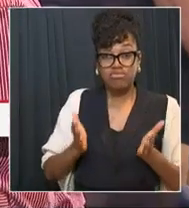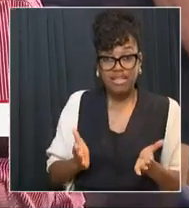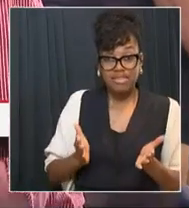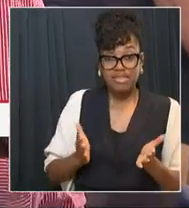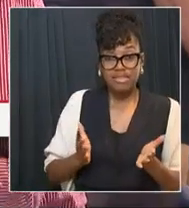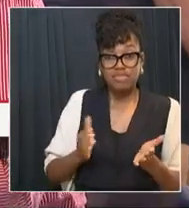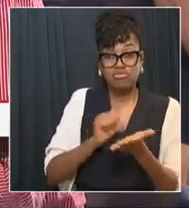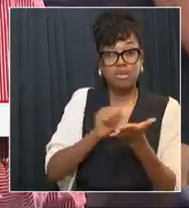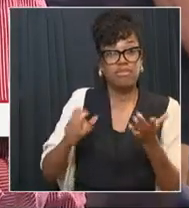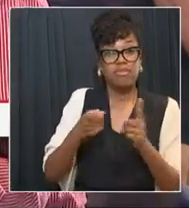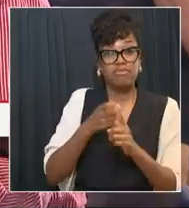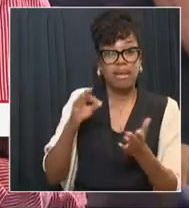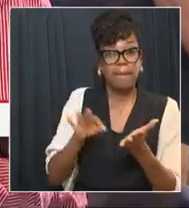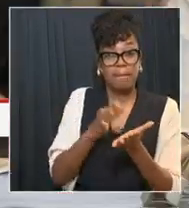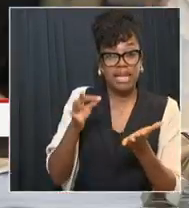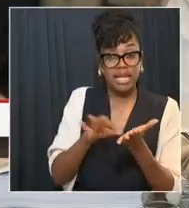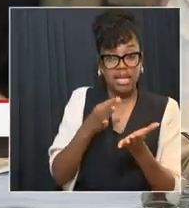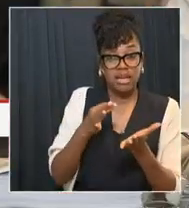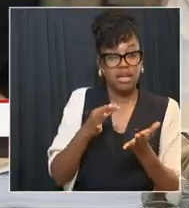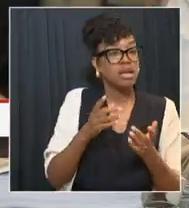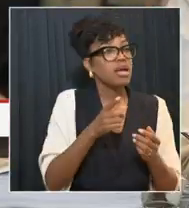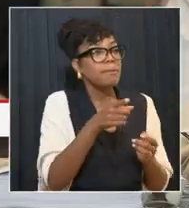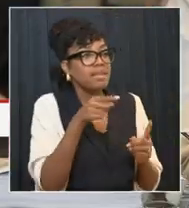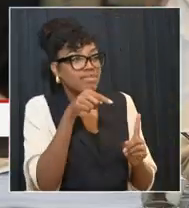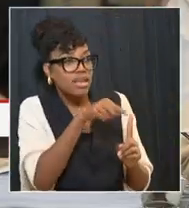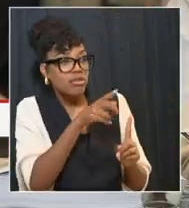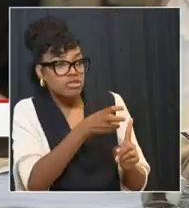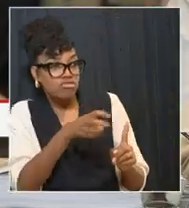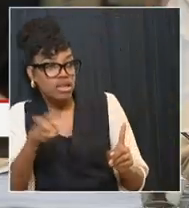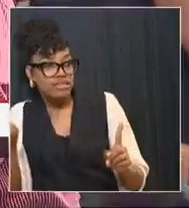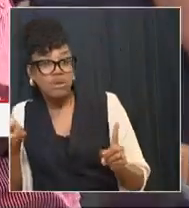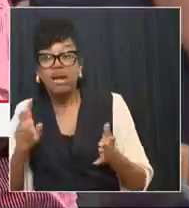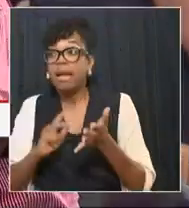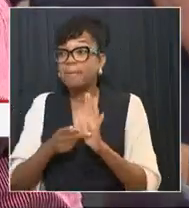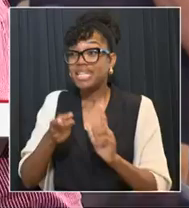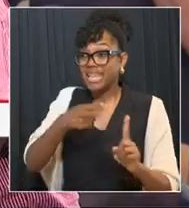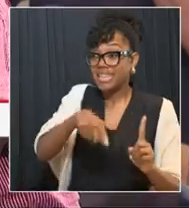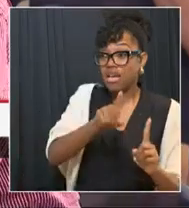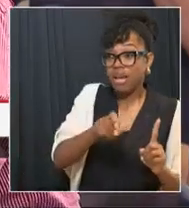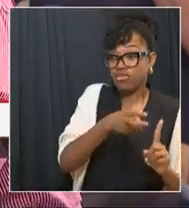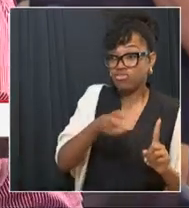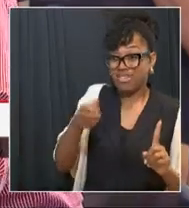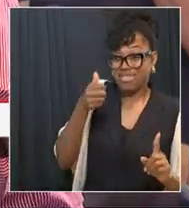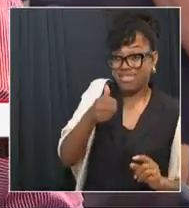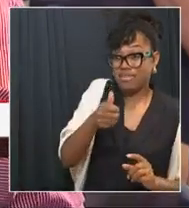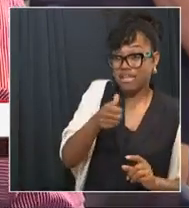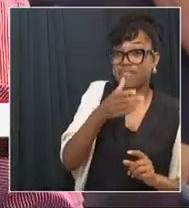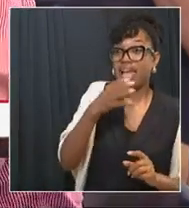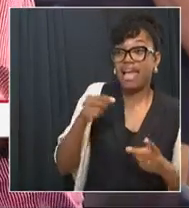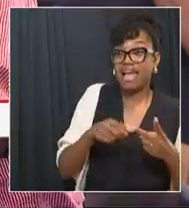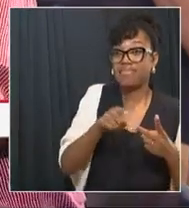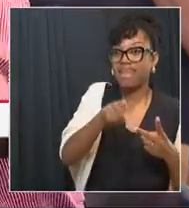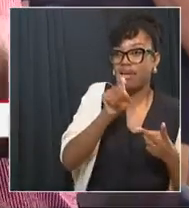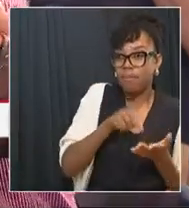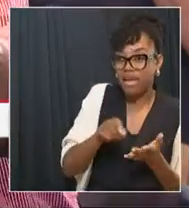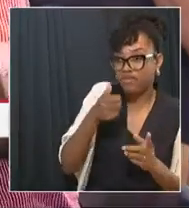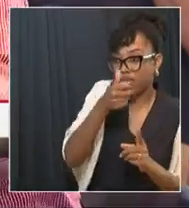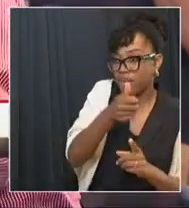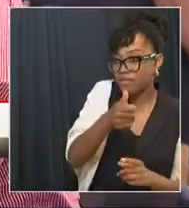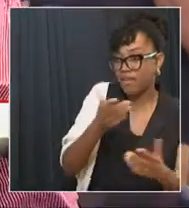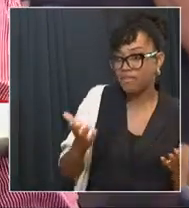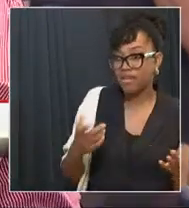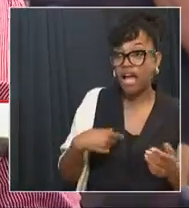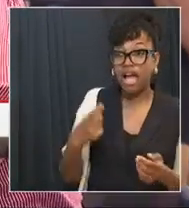of Medicaid. And into? But that's something that they would have to do, and then they would have to pay for. I just asked